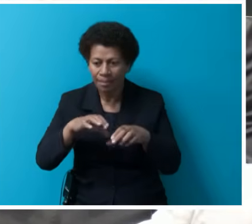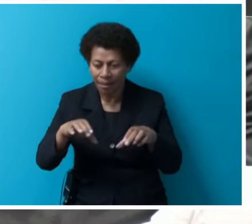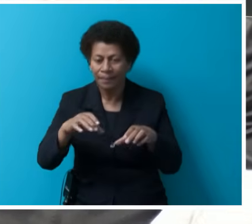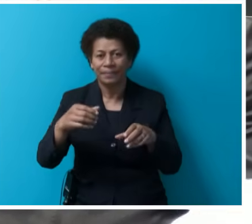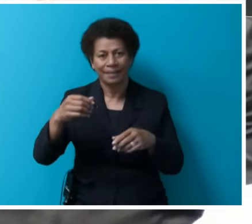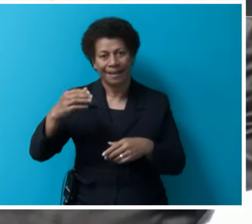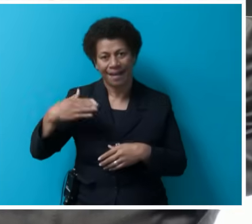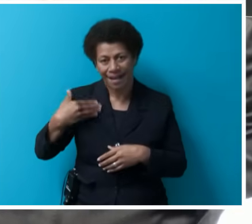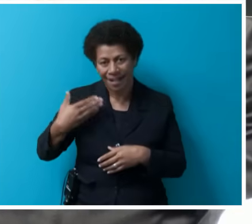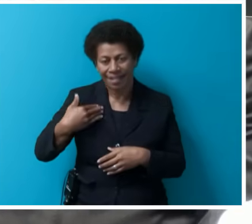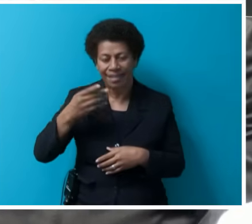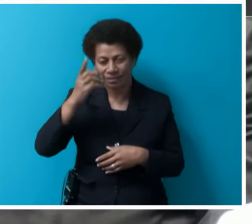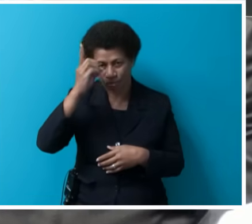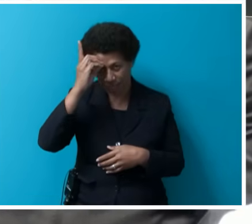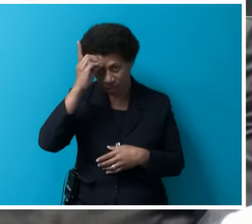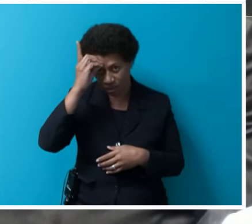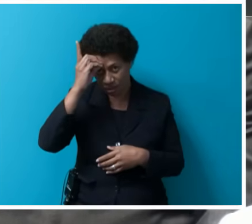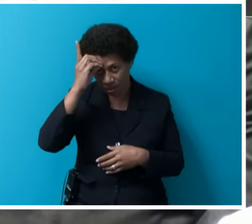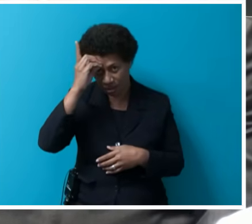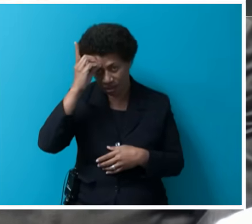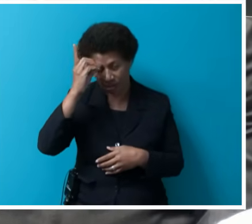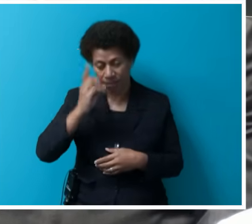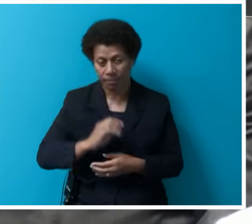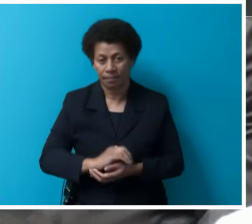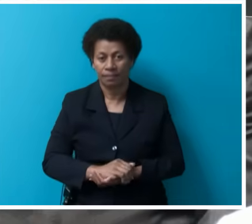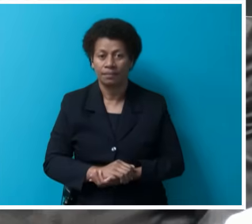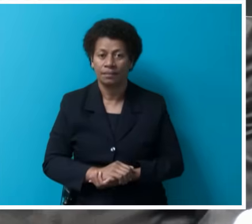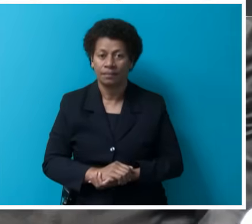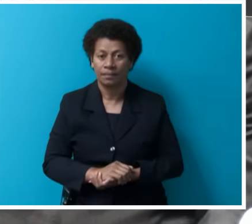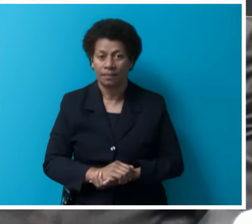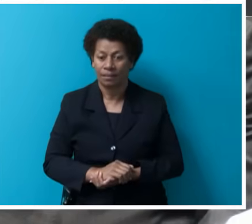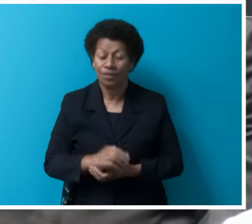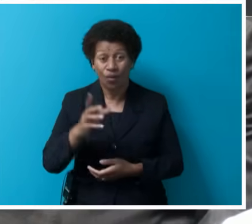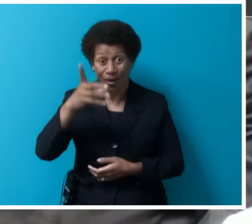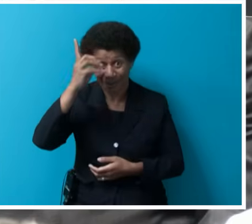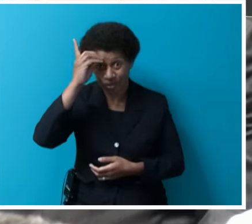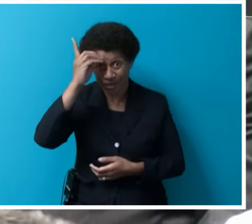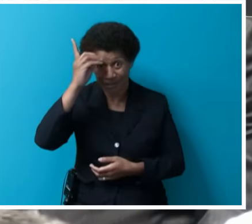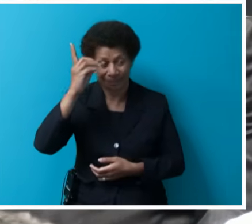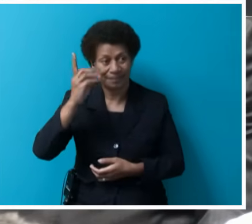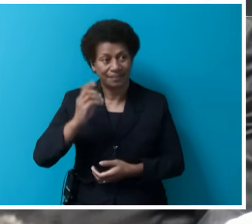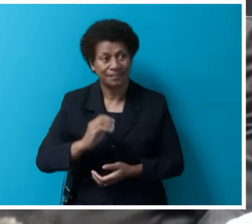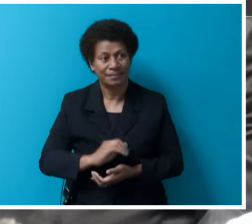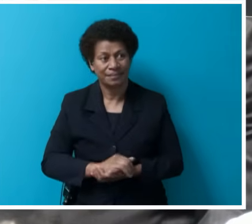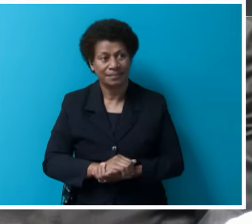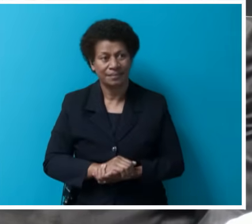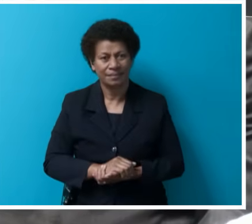this criticism of us giving funding to school principals,